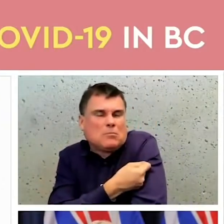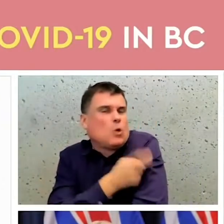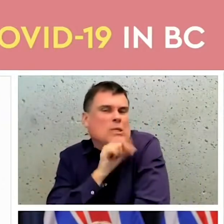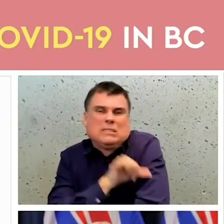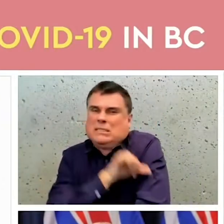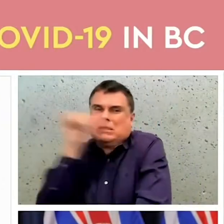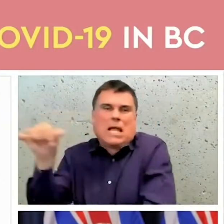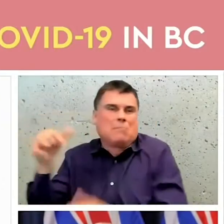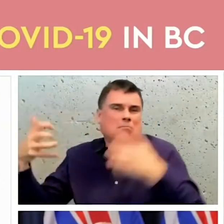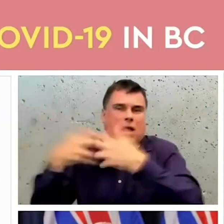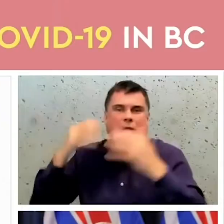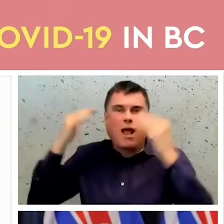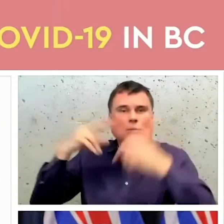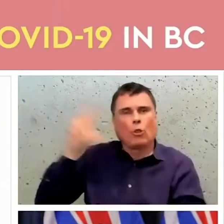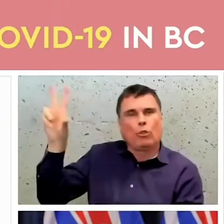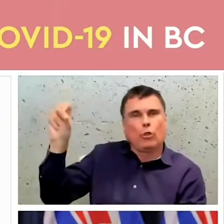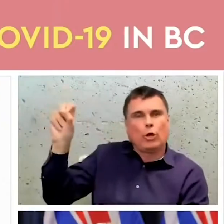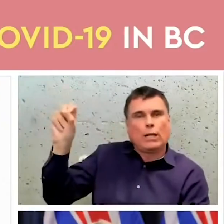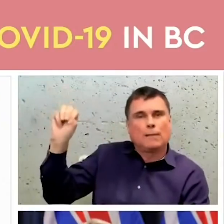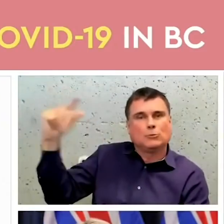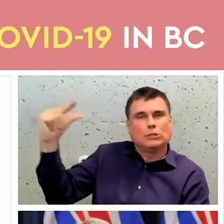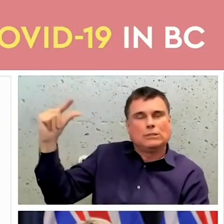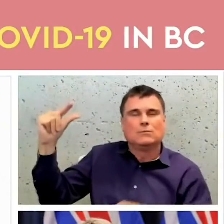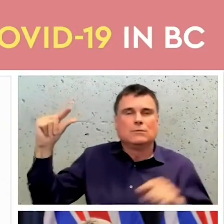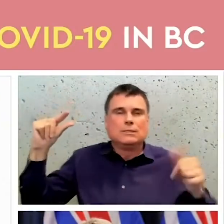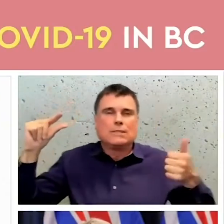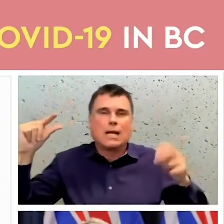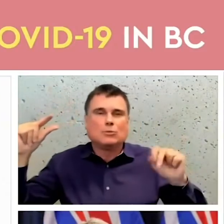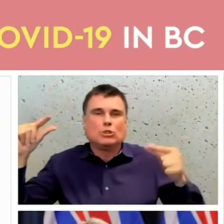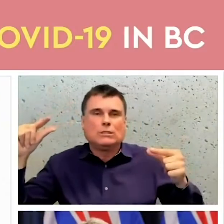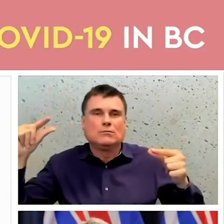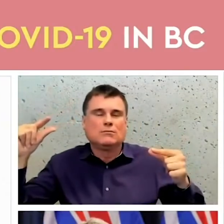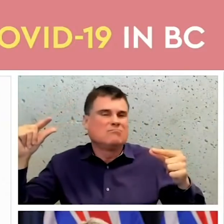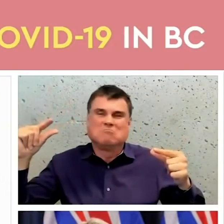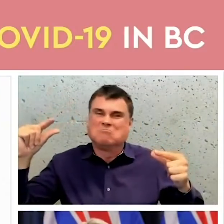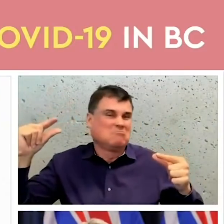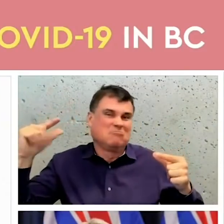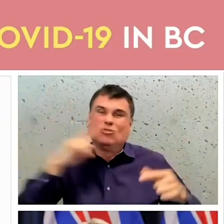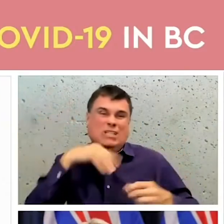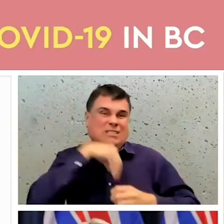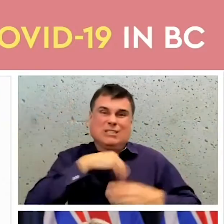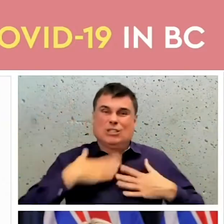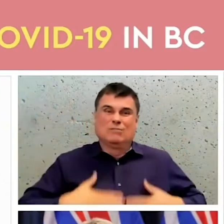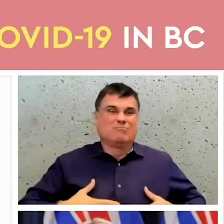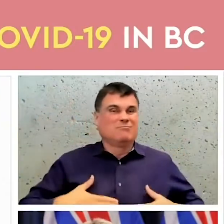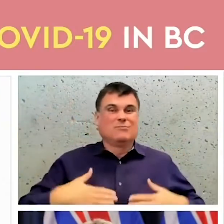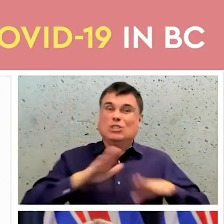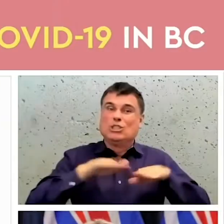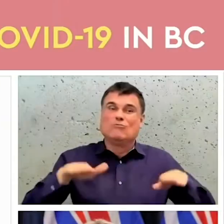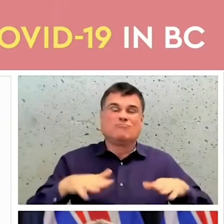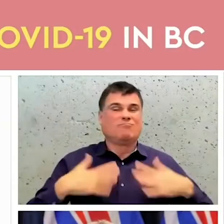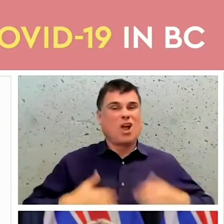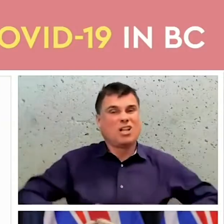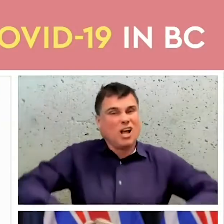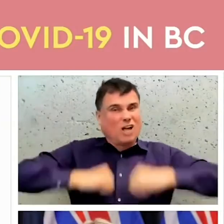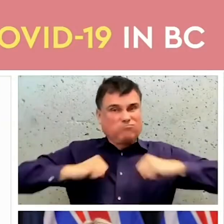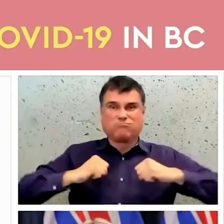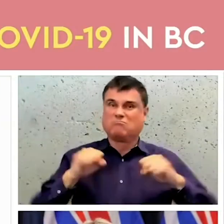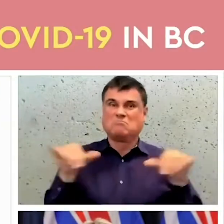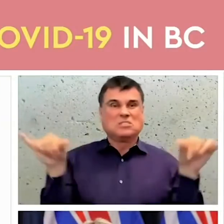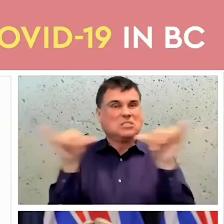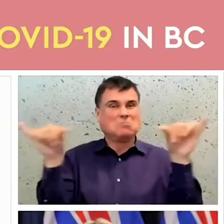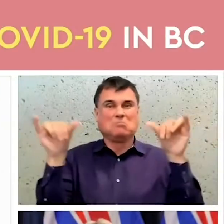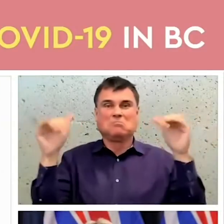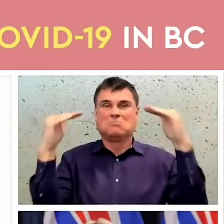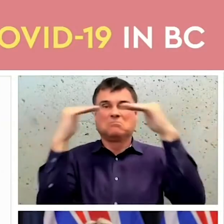children. So that's important. The other thing I think is really important, other than that this vaccine is tailored